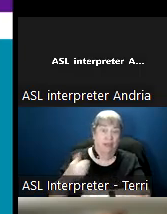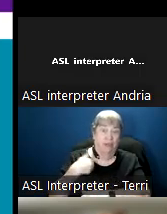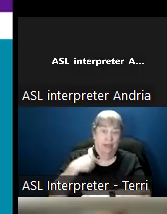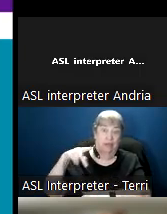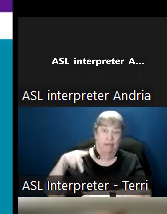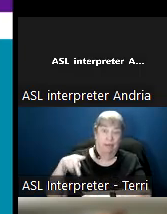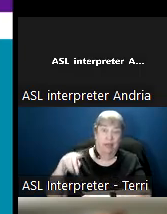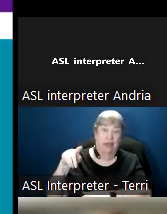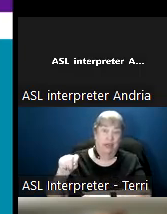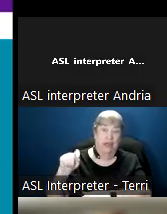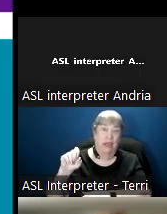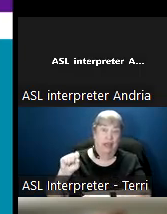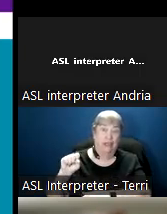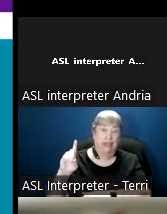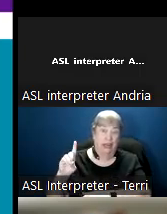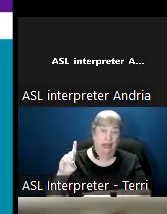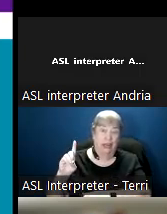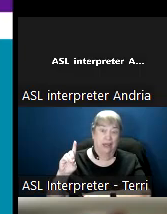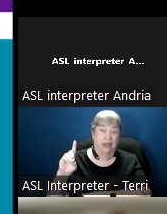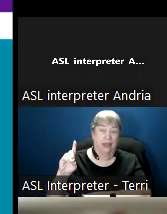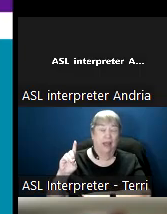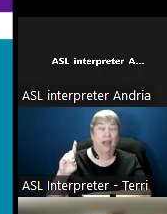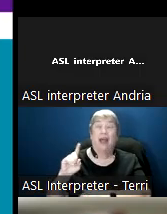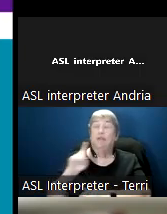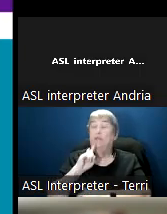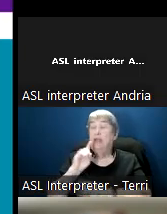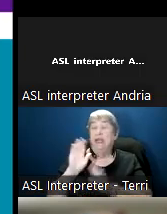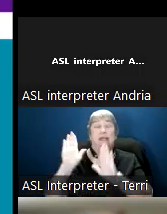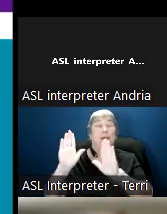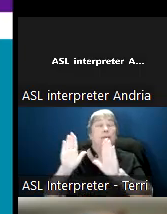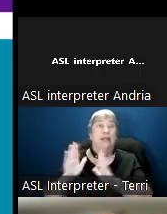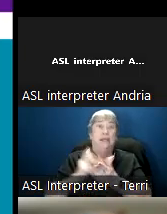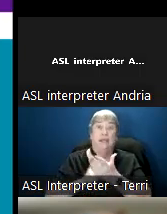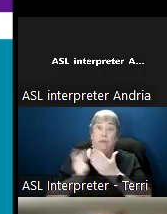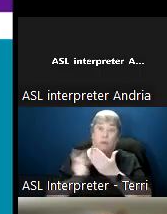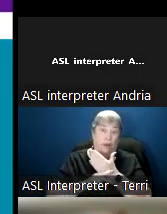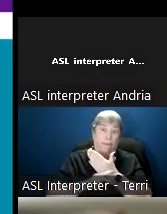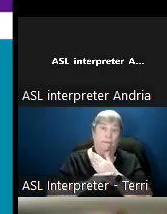that they're dealing with. And it really is amazing. I